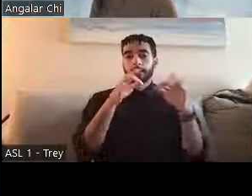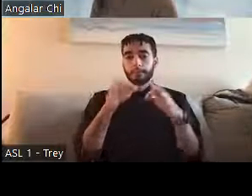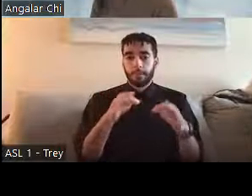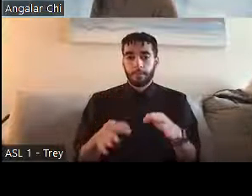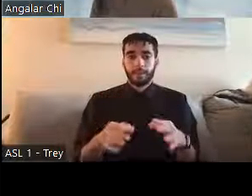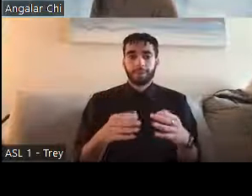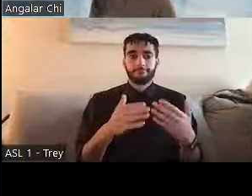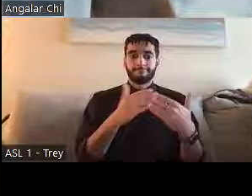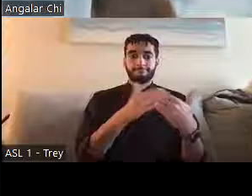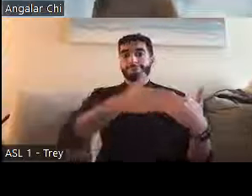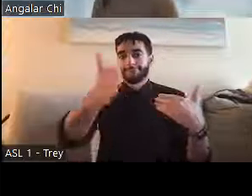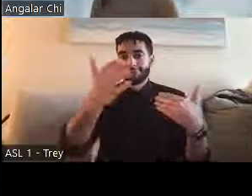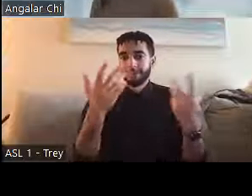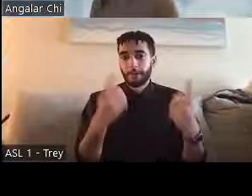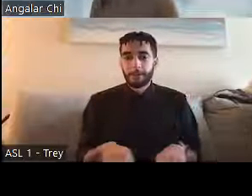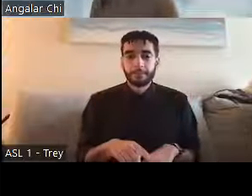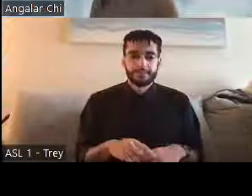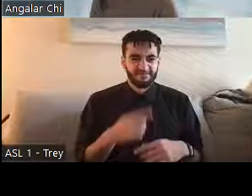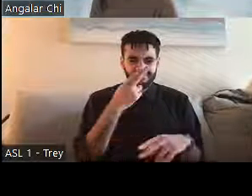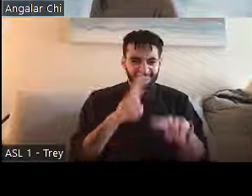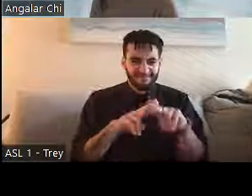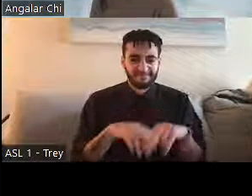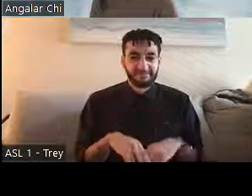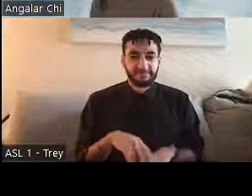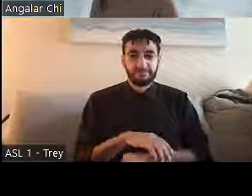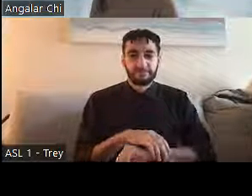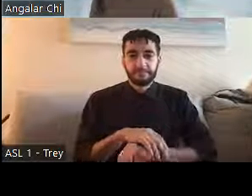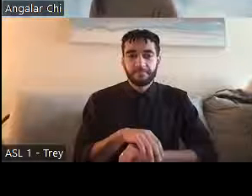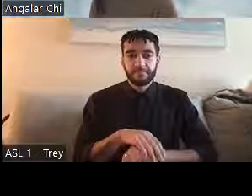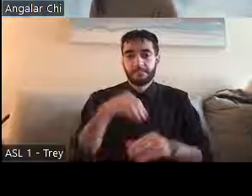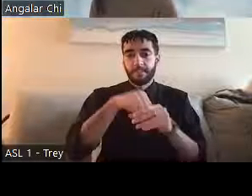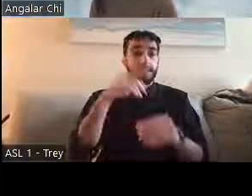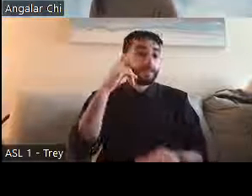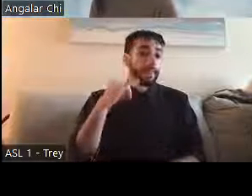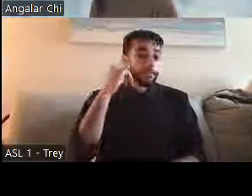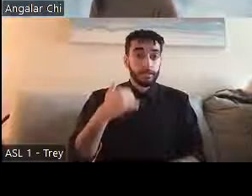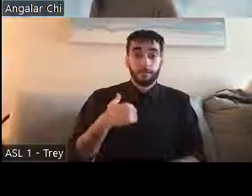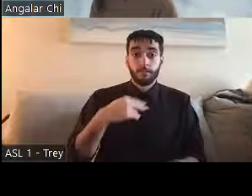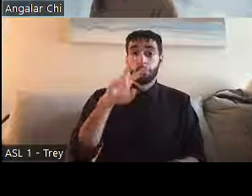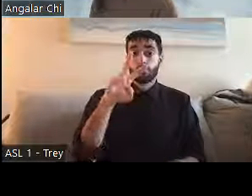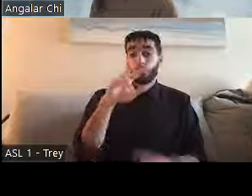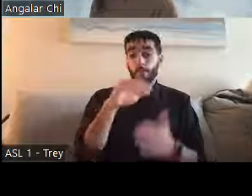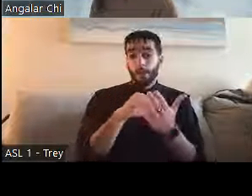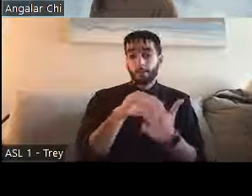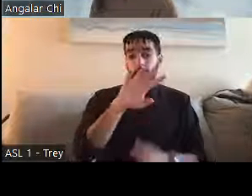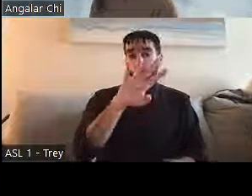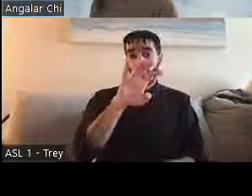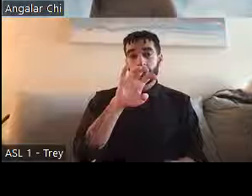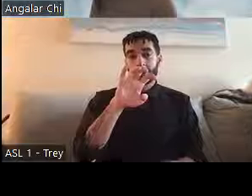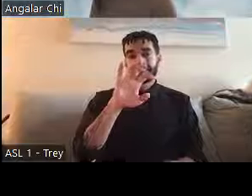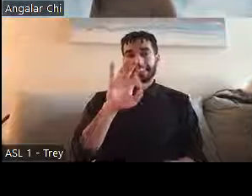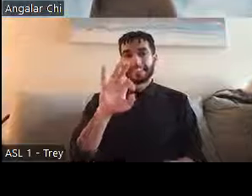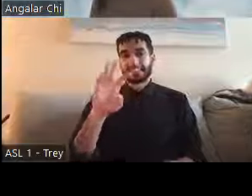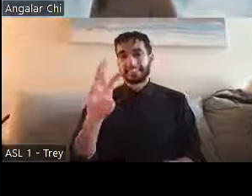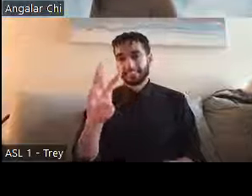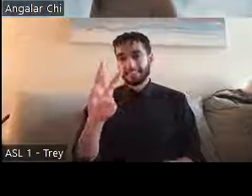results. Here's the fun part. In California, we had a total of 2,496 participants responded